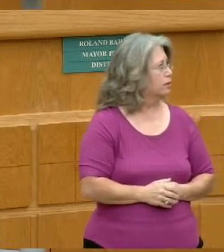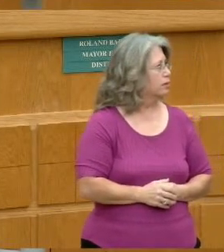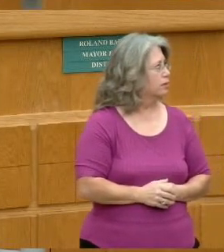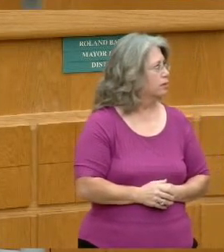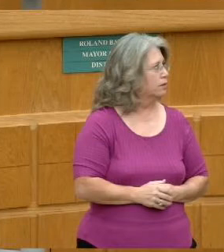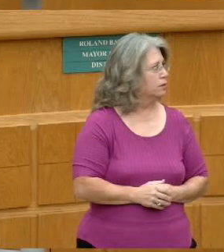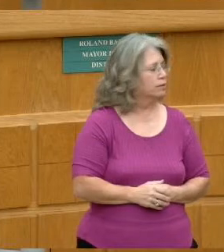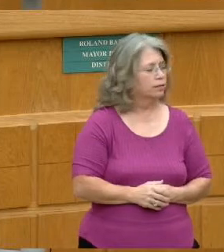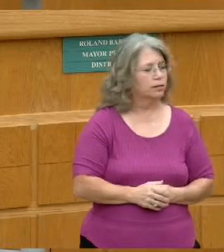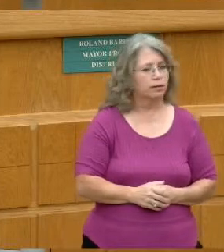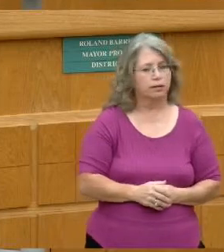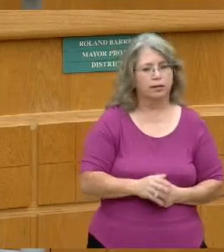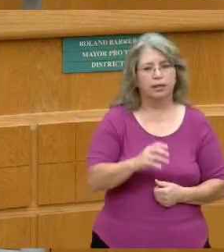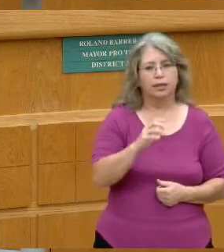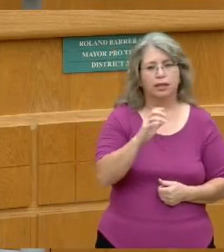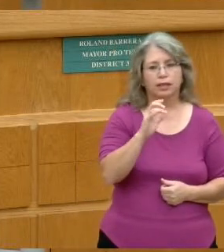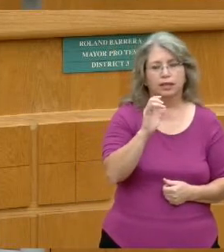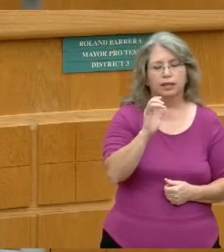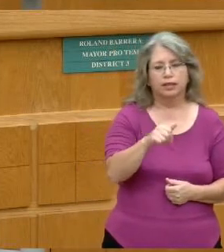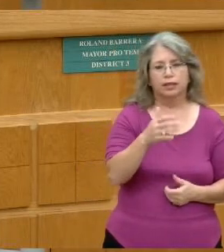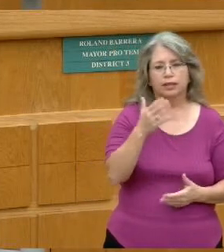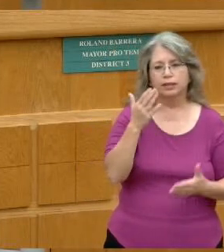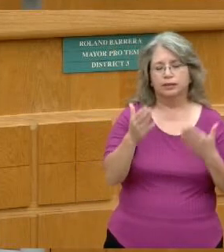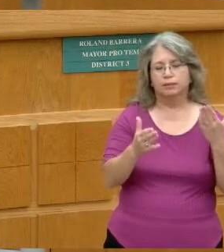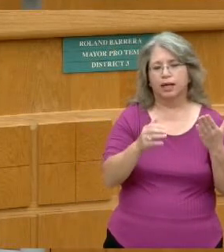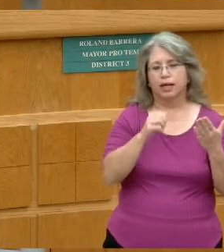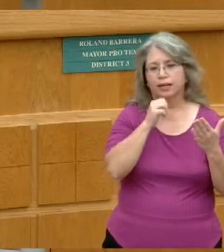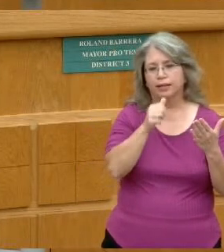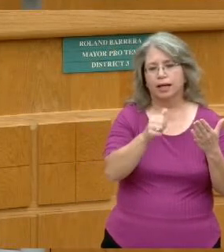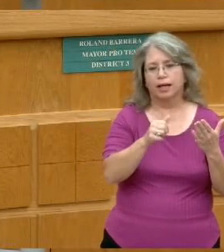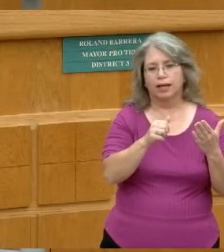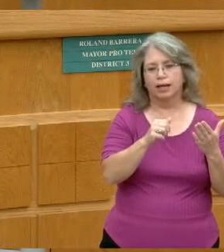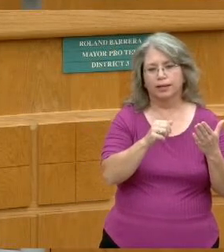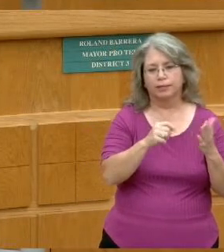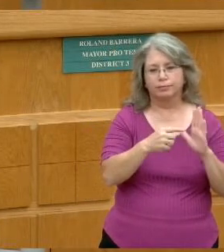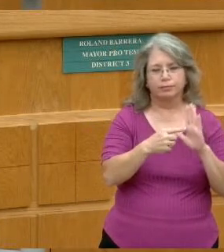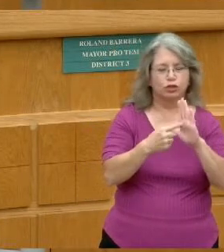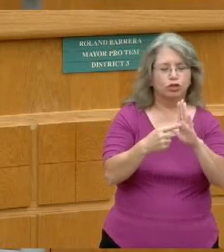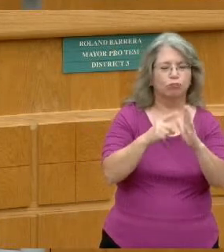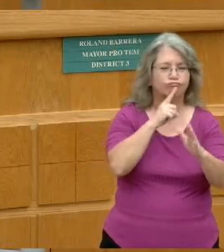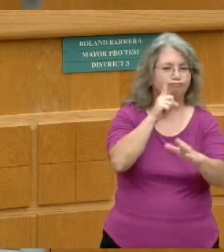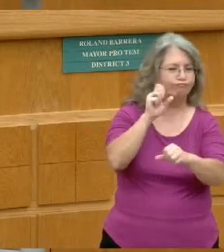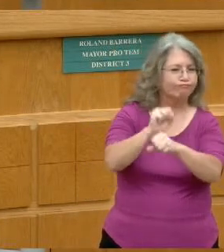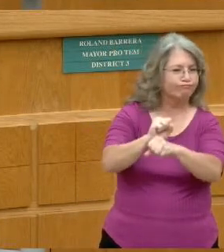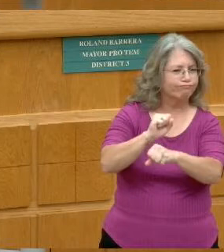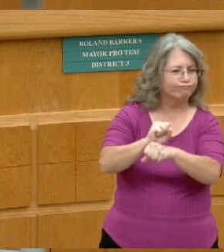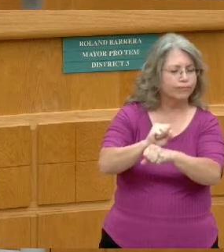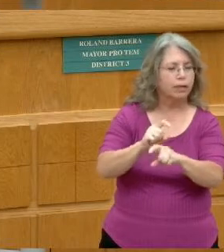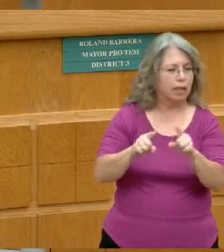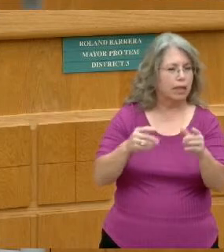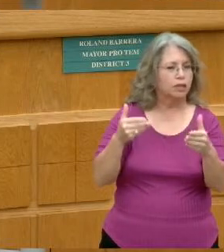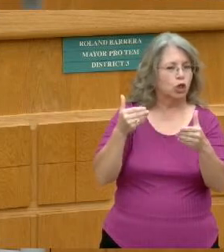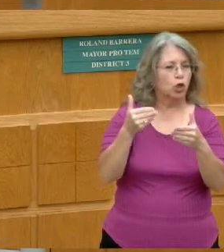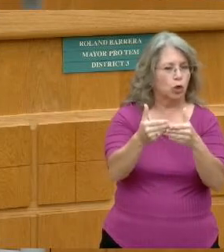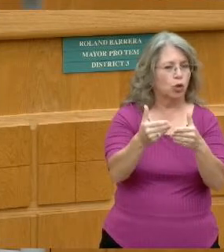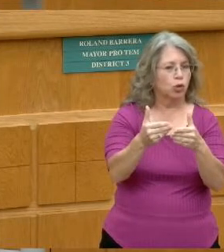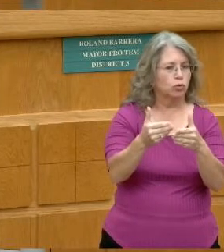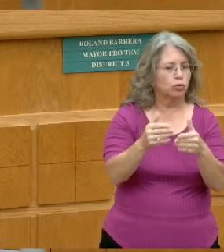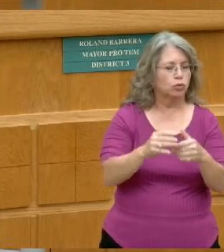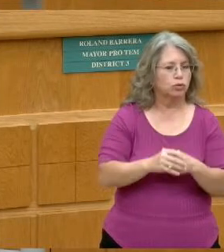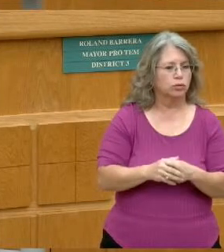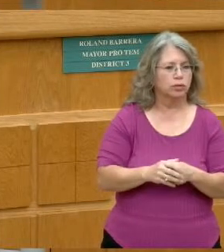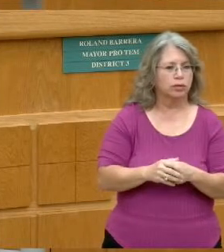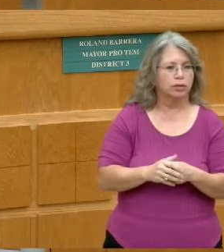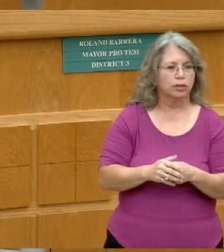not be reflective of real also, but it's closer. Is it too extreme? Maybe we're going to